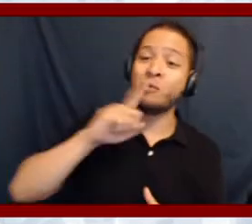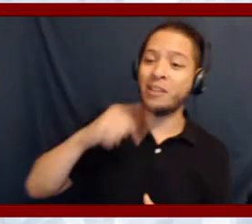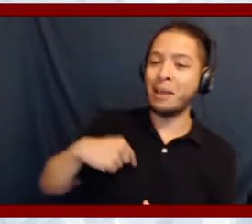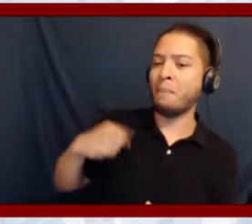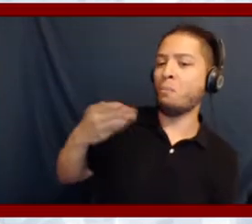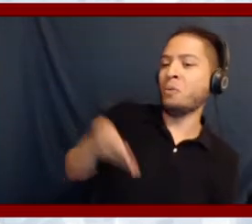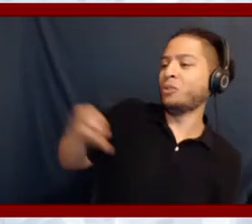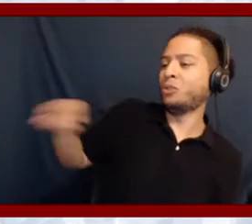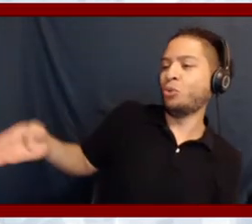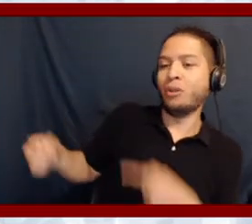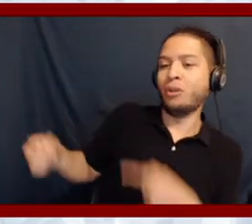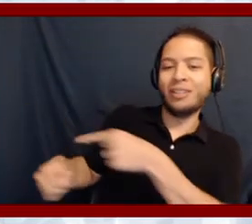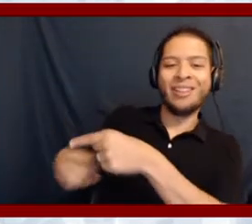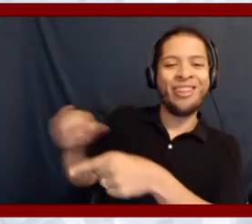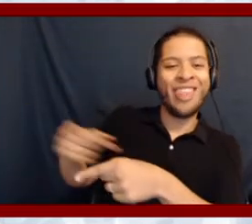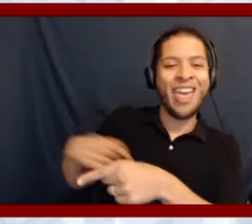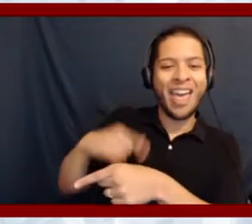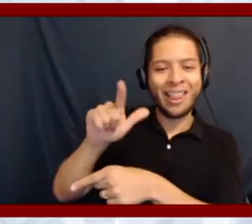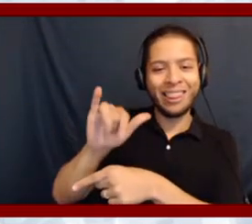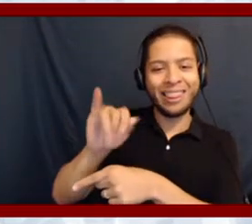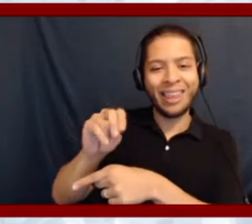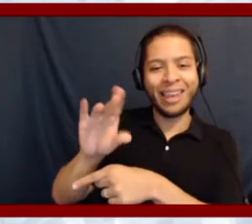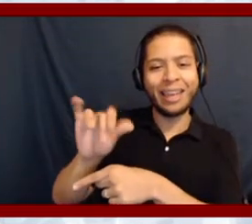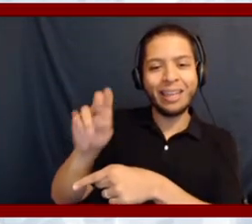President Brenda Allen and Lincoln